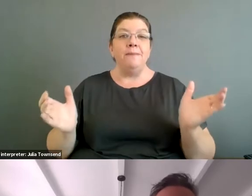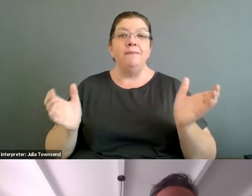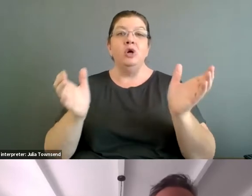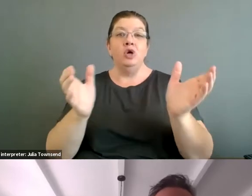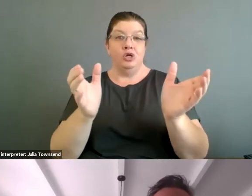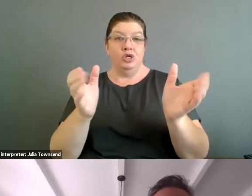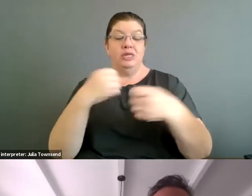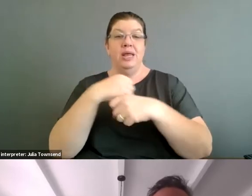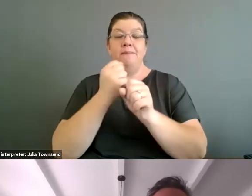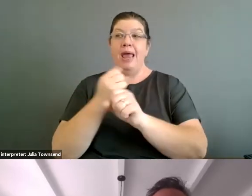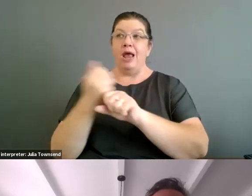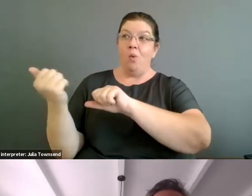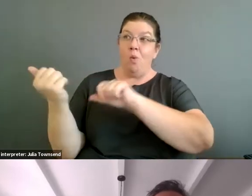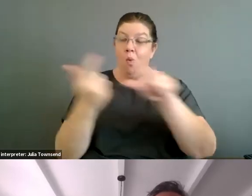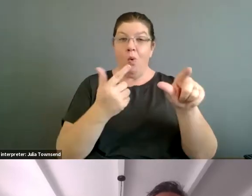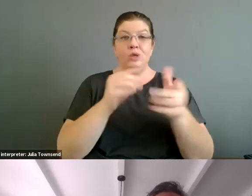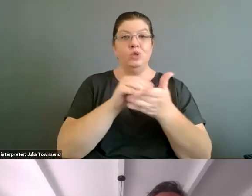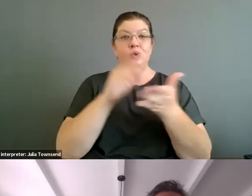We are in our final push to make every student